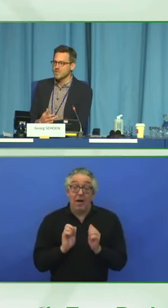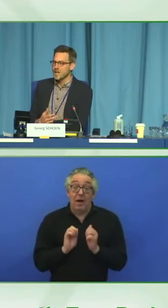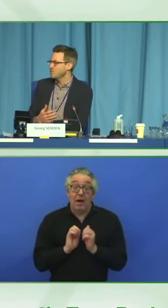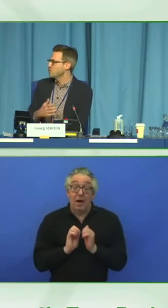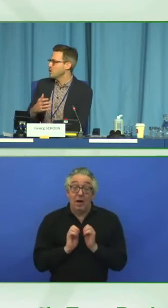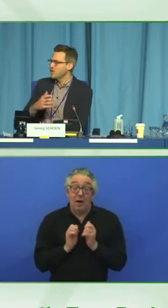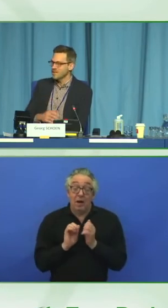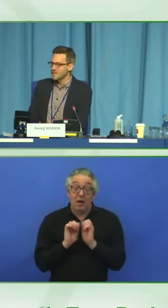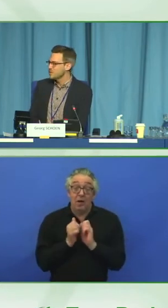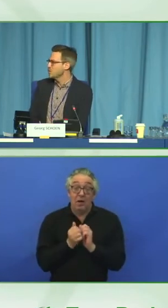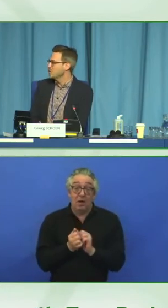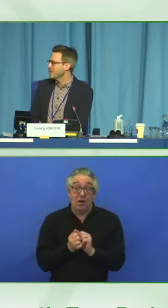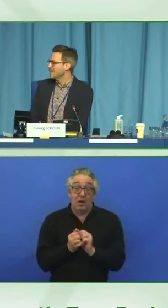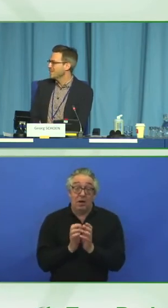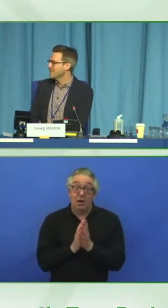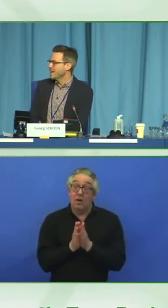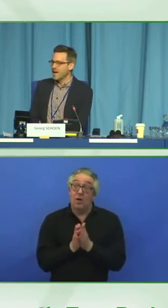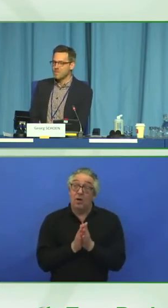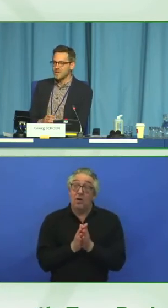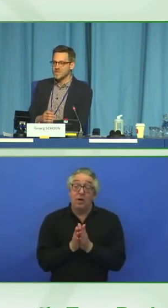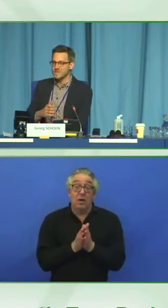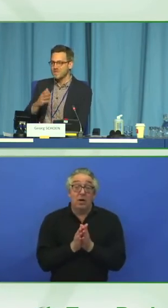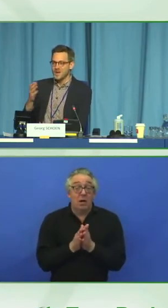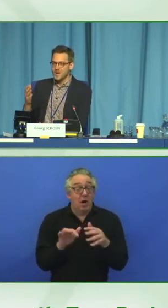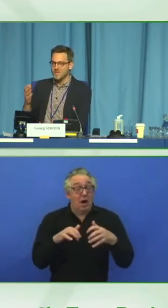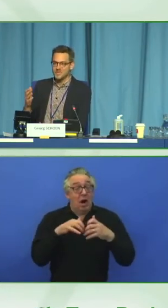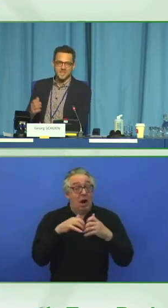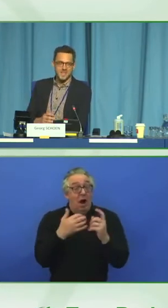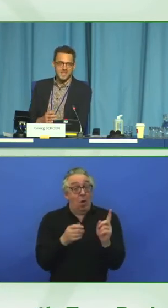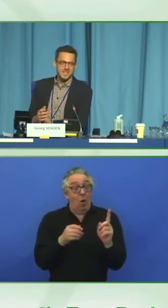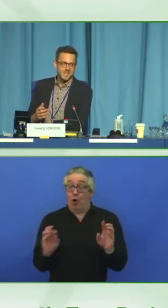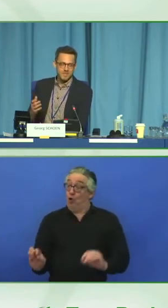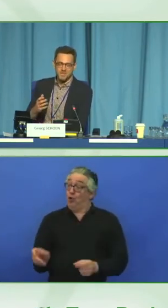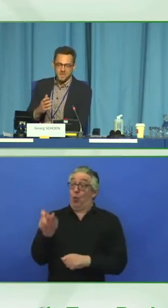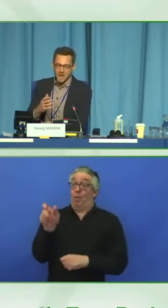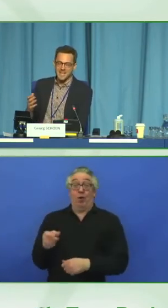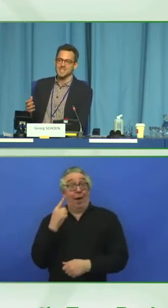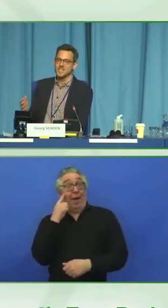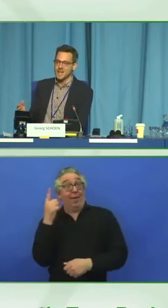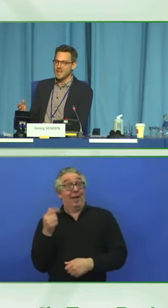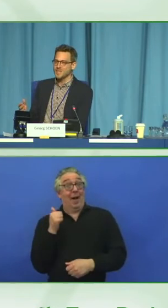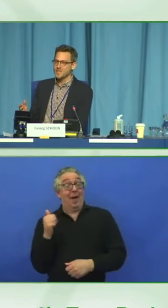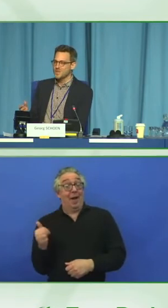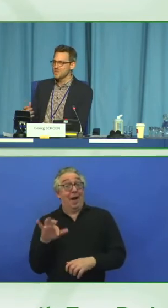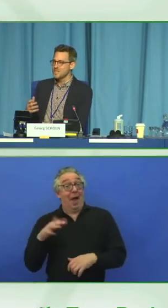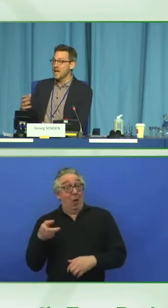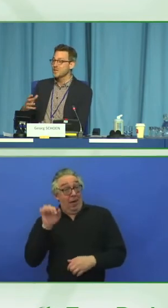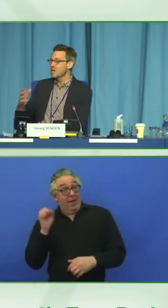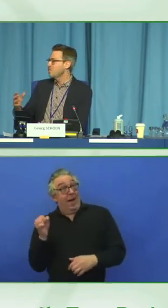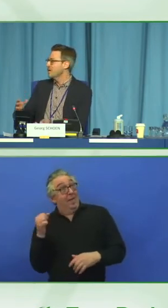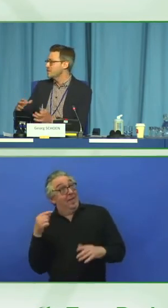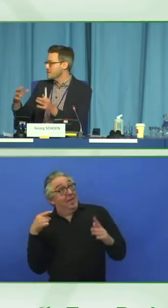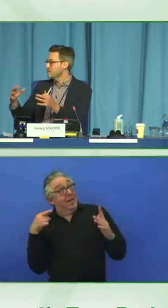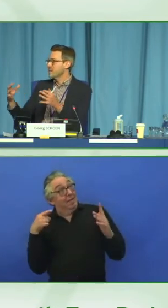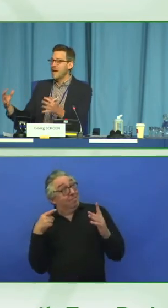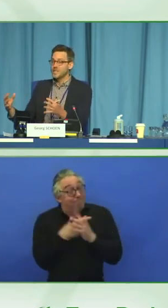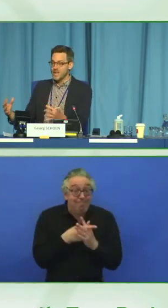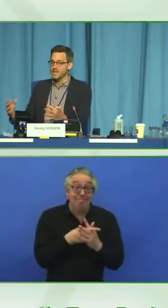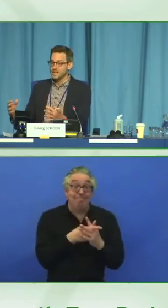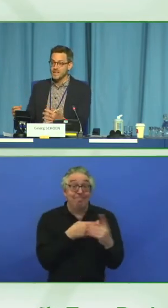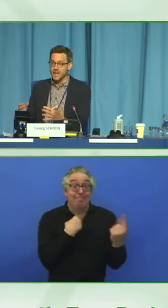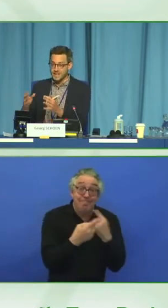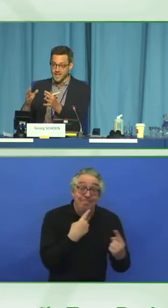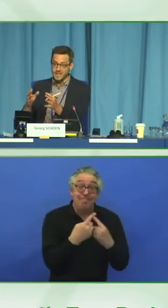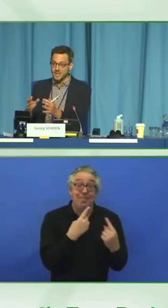actually come to talk to Google? Because very often the master challenge to start collaborations with a